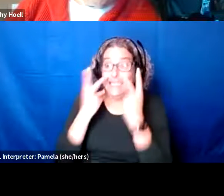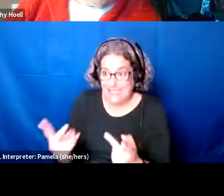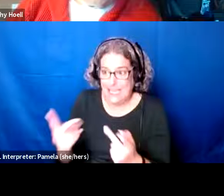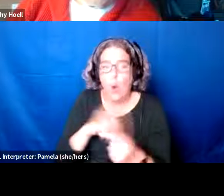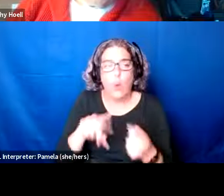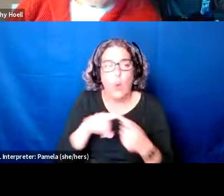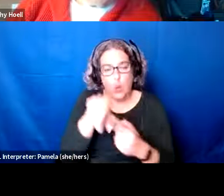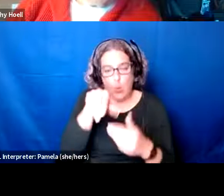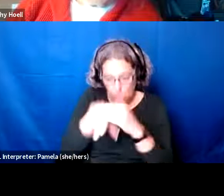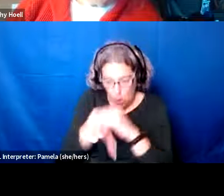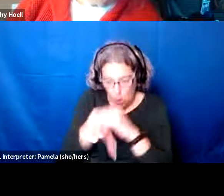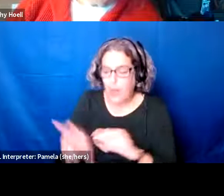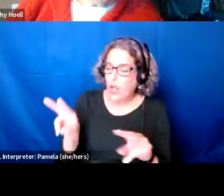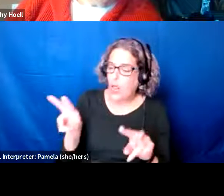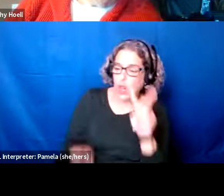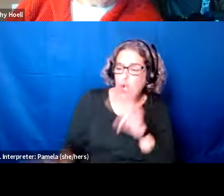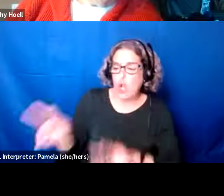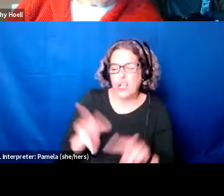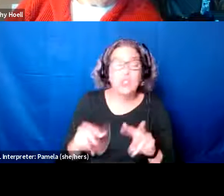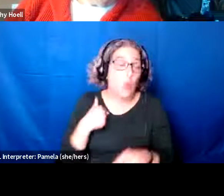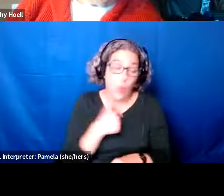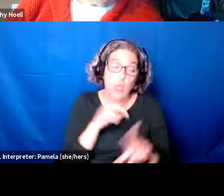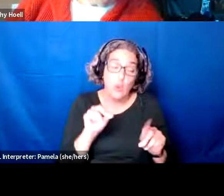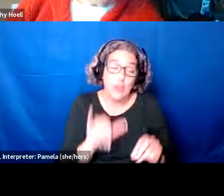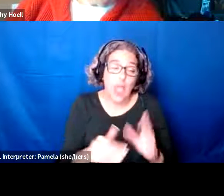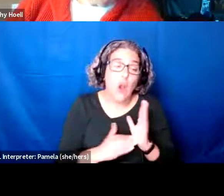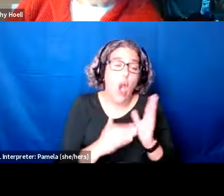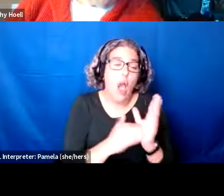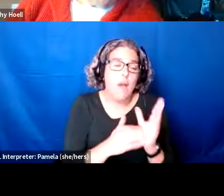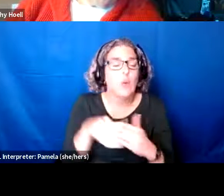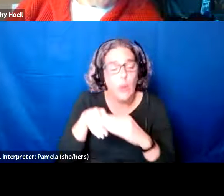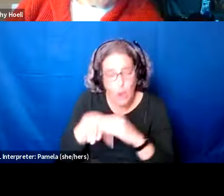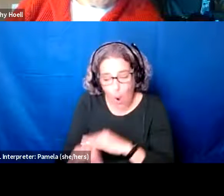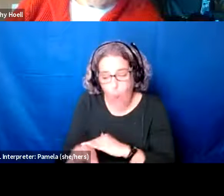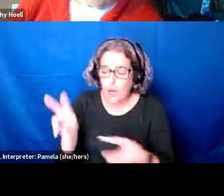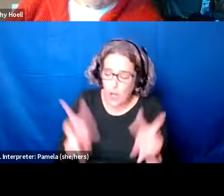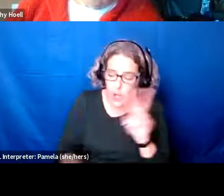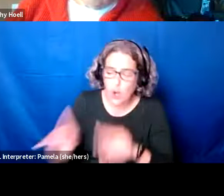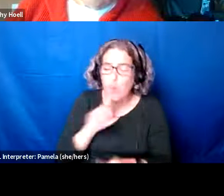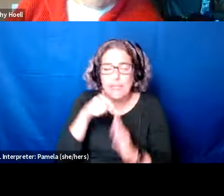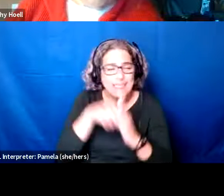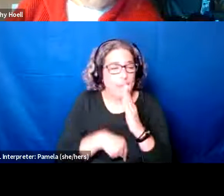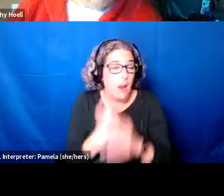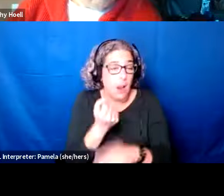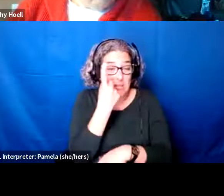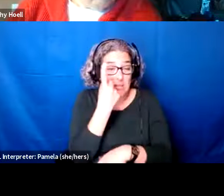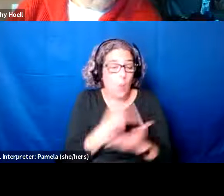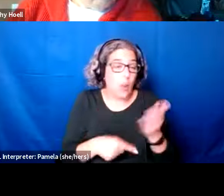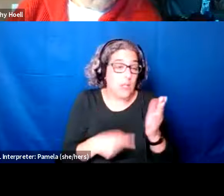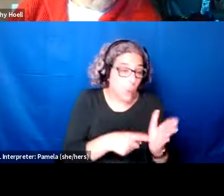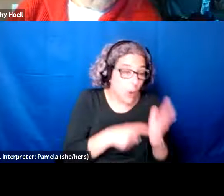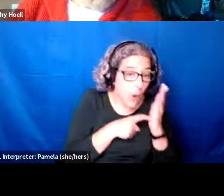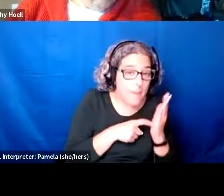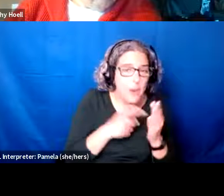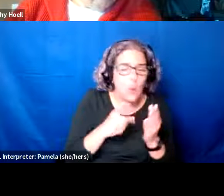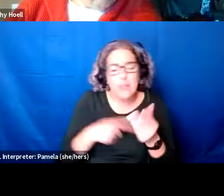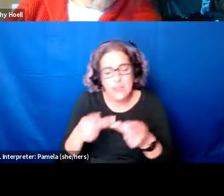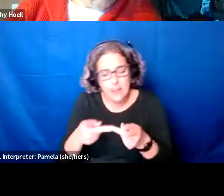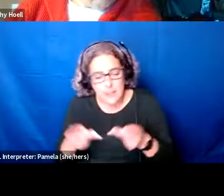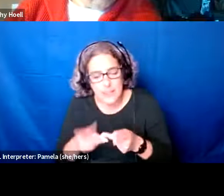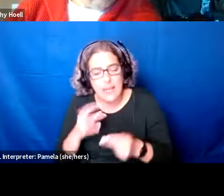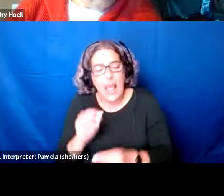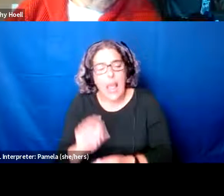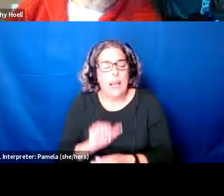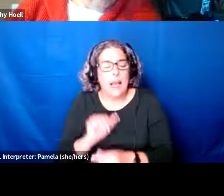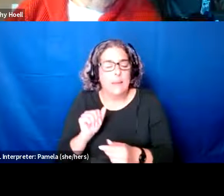we do a lot, is get into the businesses so we can really know what the positions are, what the requirements are, and help meet businesses'